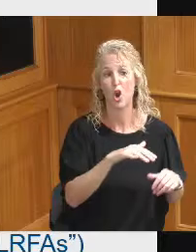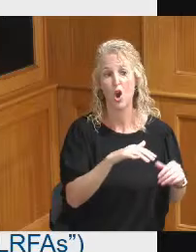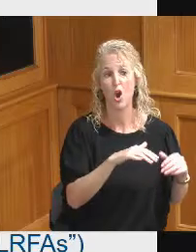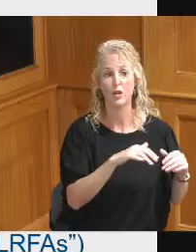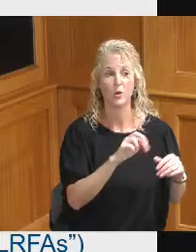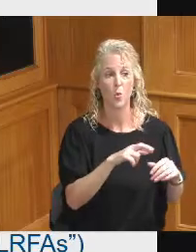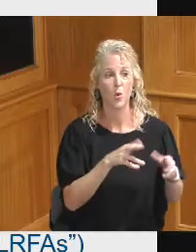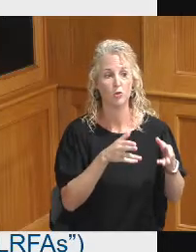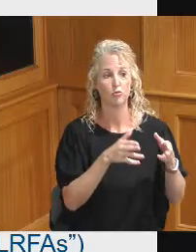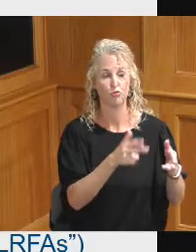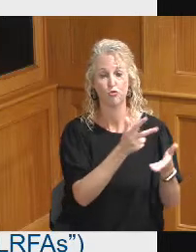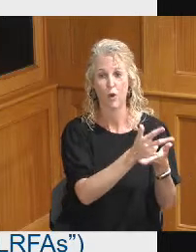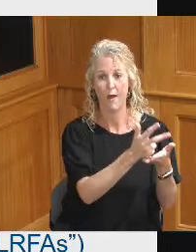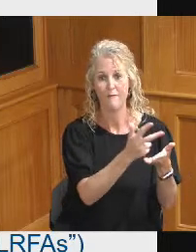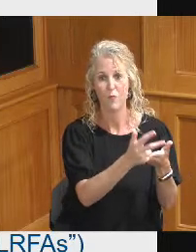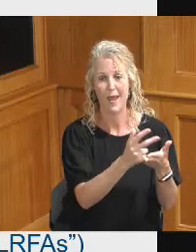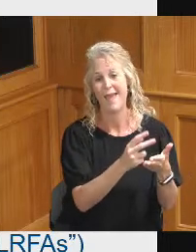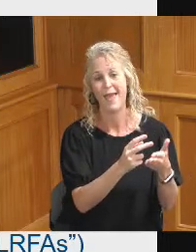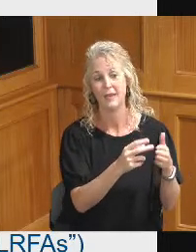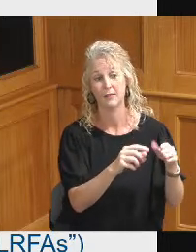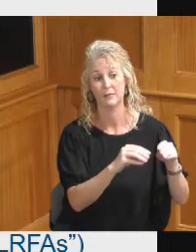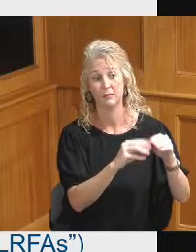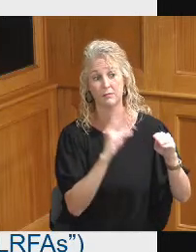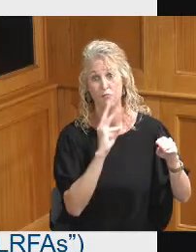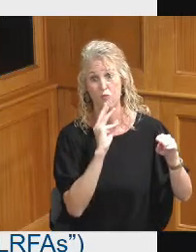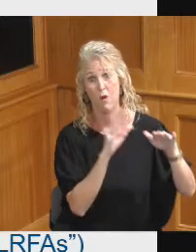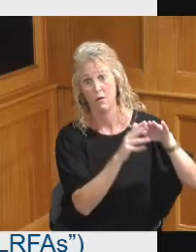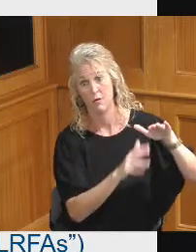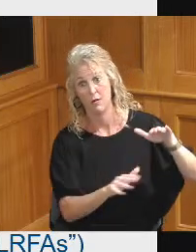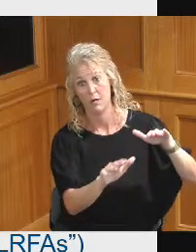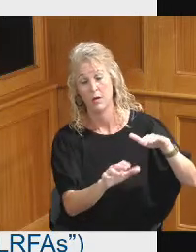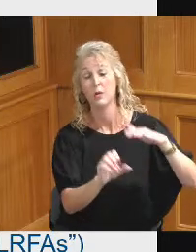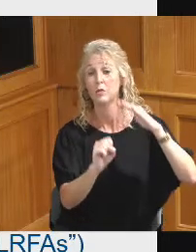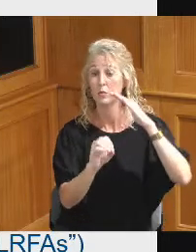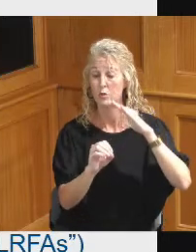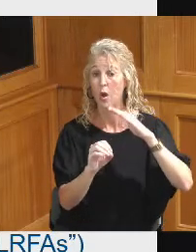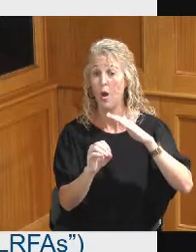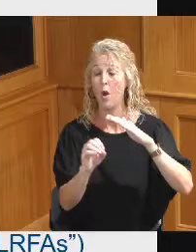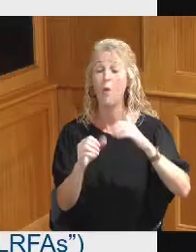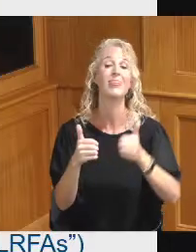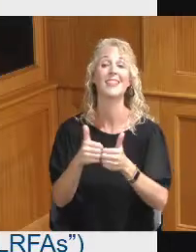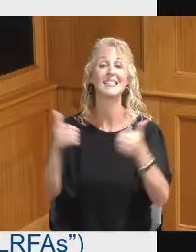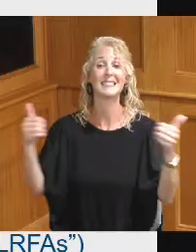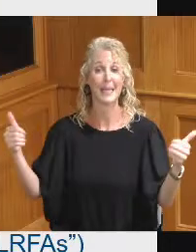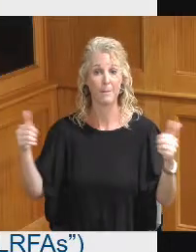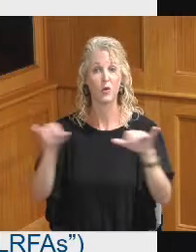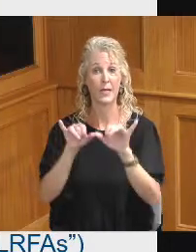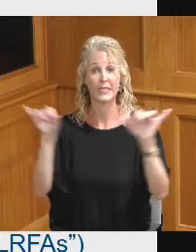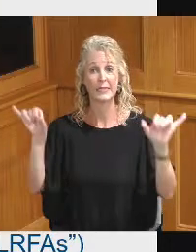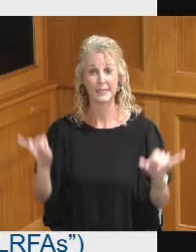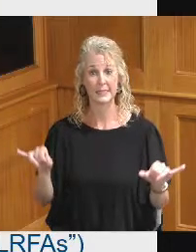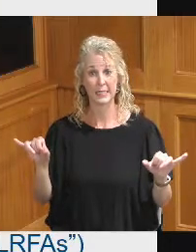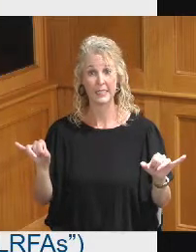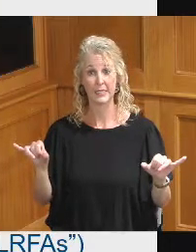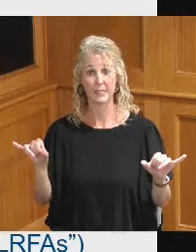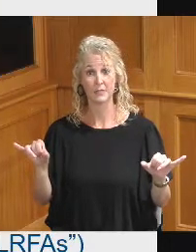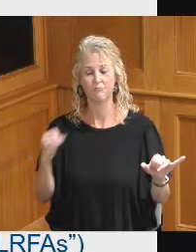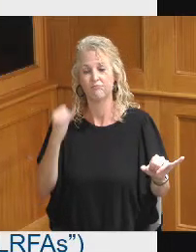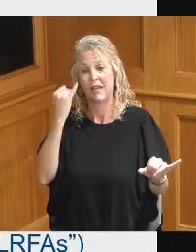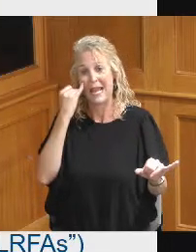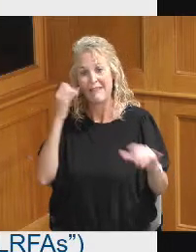driveway drains. So there are places in the separated sewer system where during wet